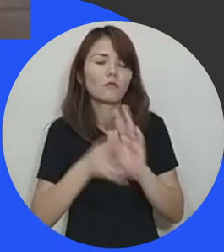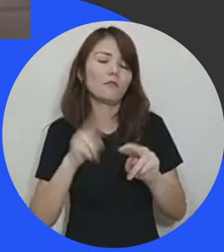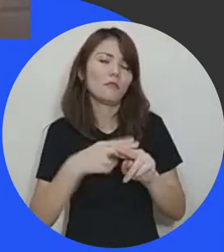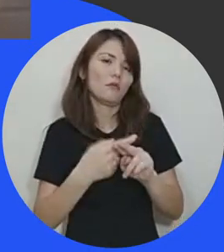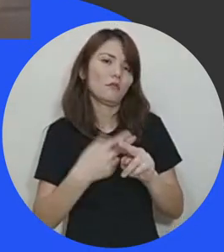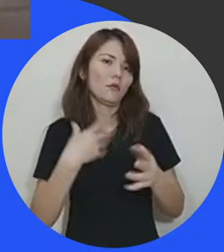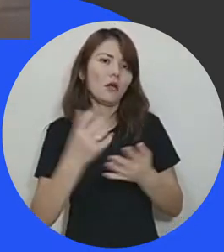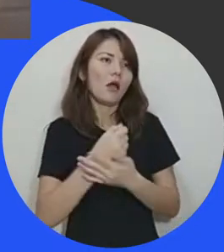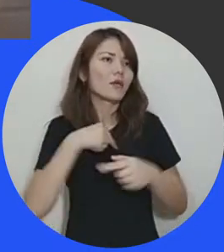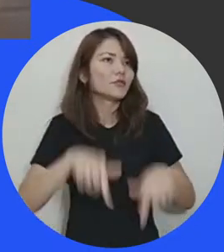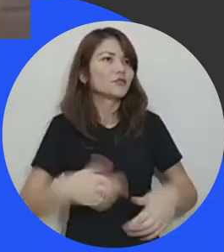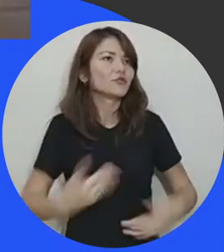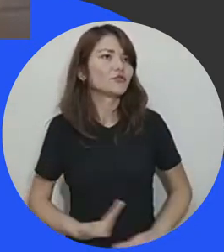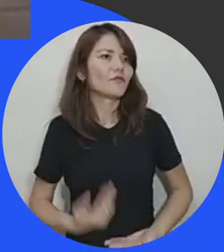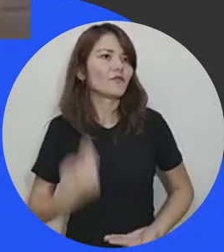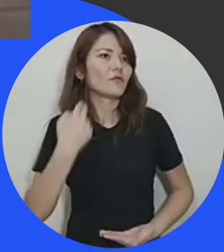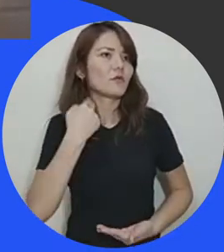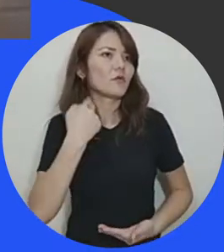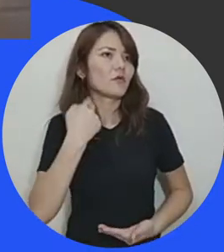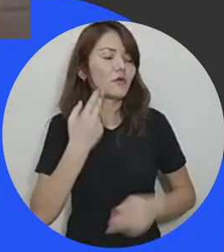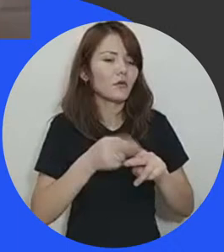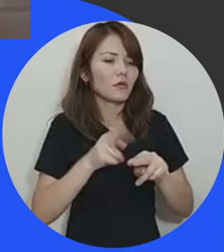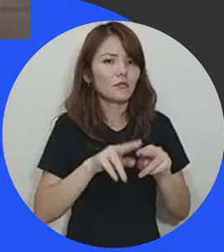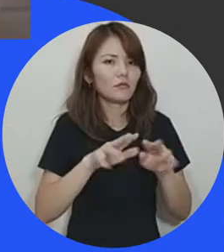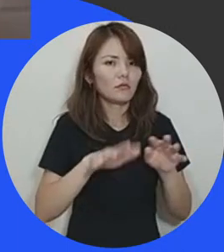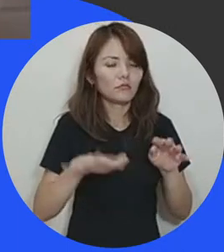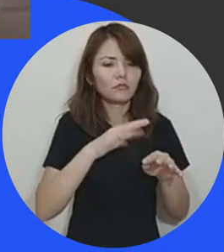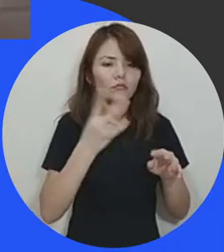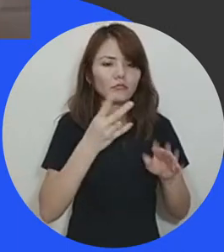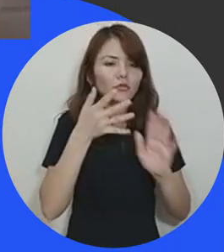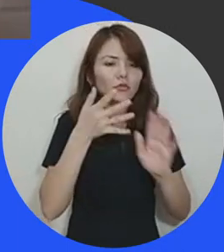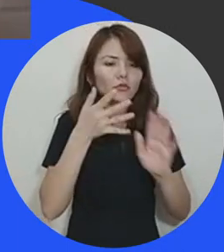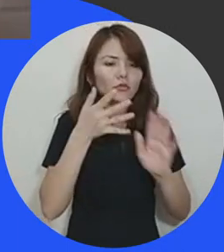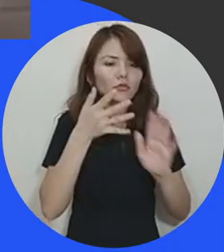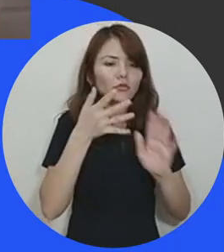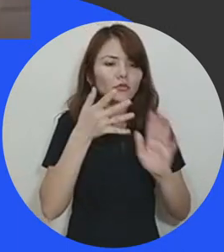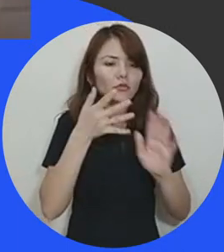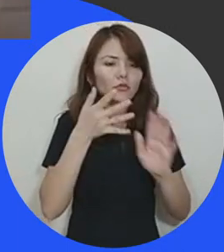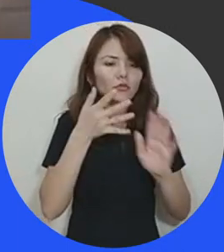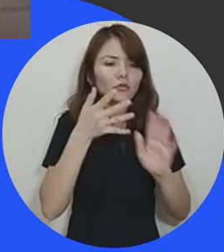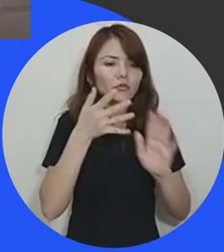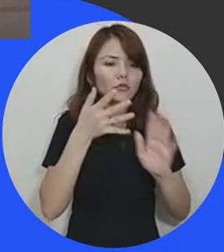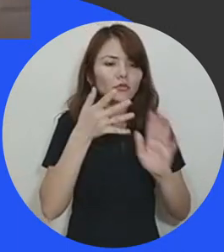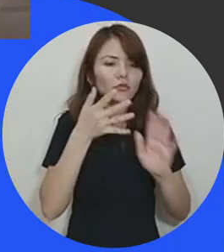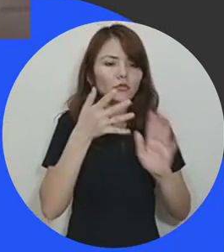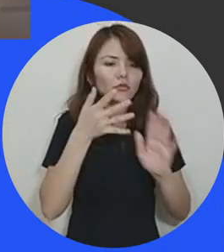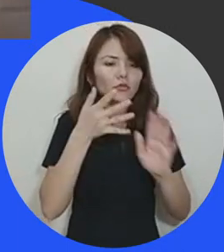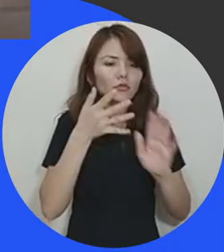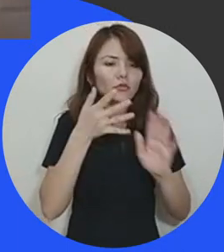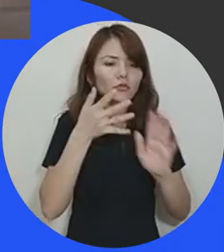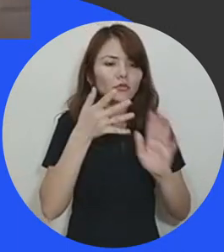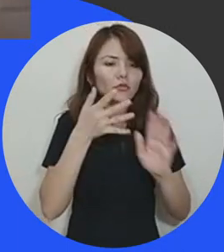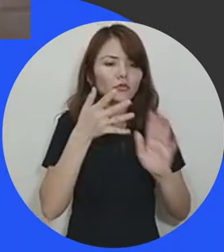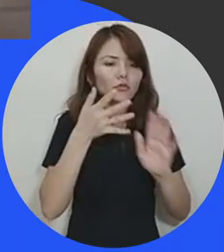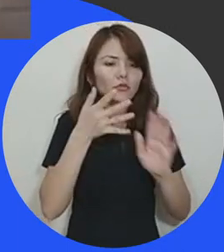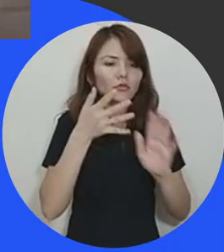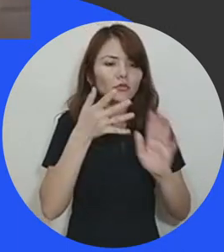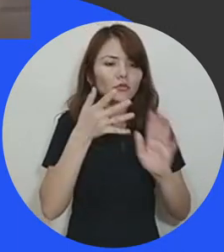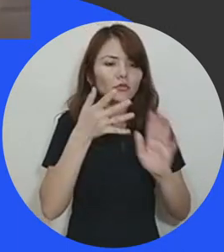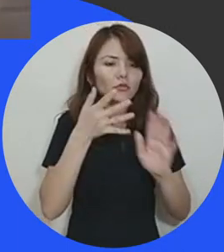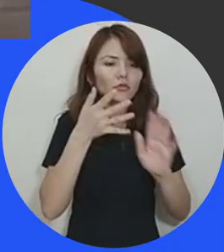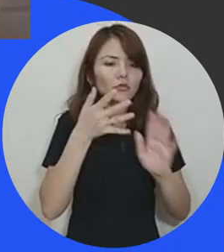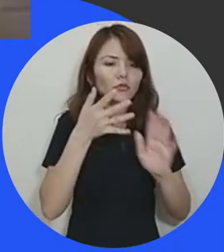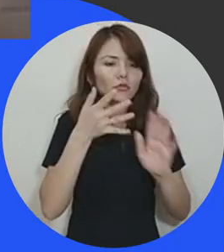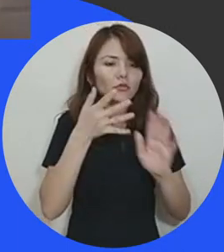challenge is enabling people to carve out time to contribute to the global response rather than just to be focused on their